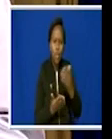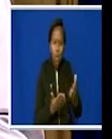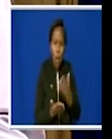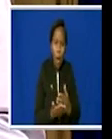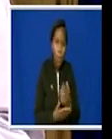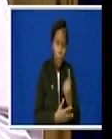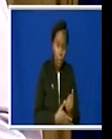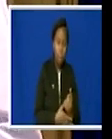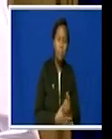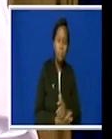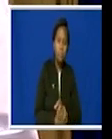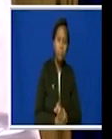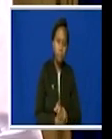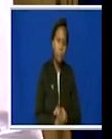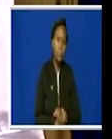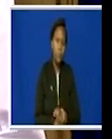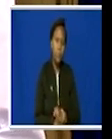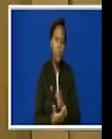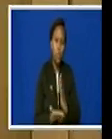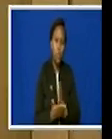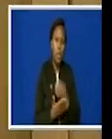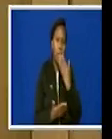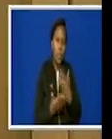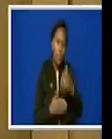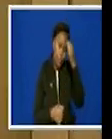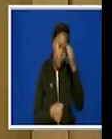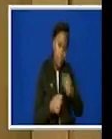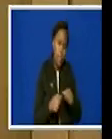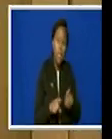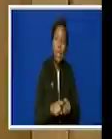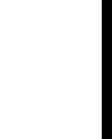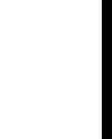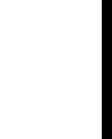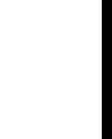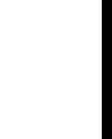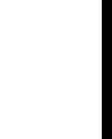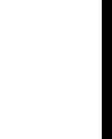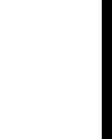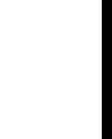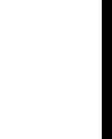separating funnel. Exactly, exactly. Yes. Thank you for reminding me that. Thank you very much.